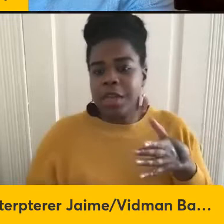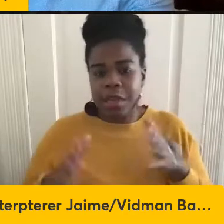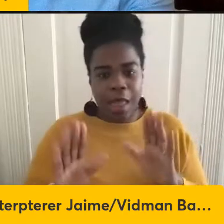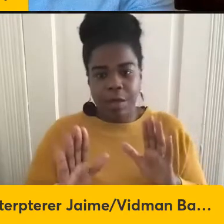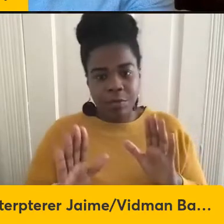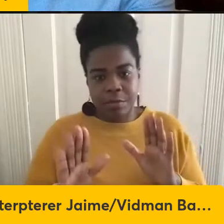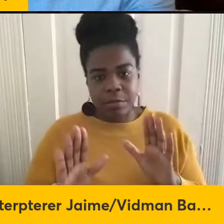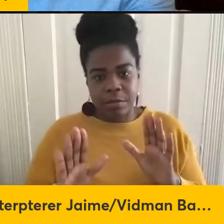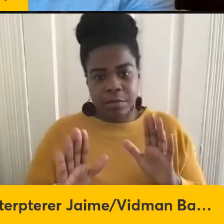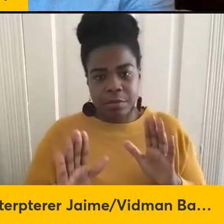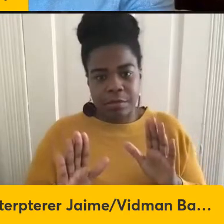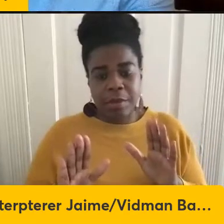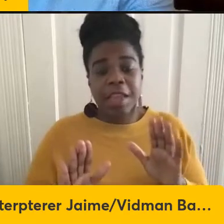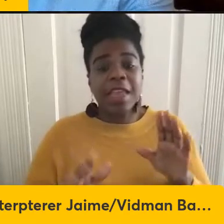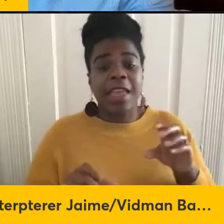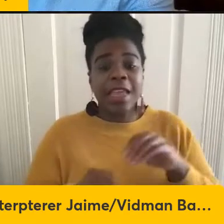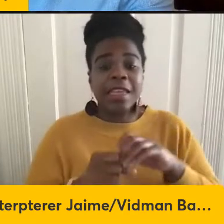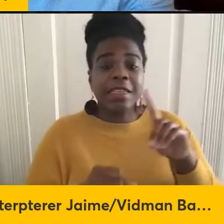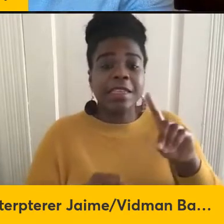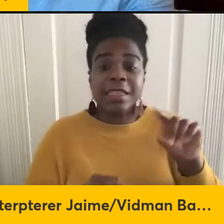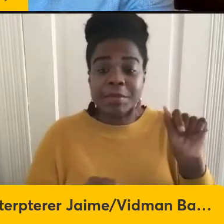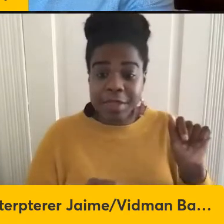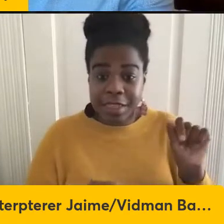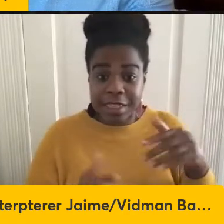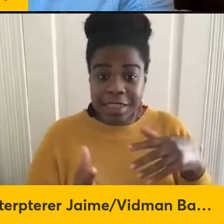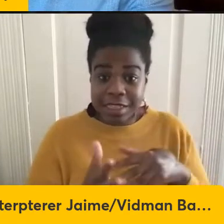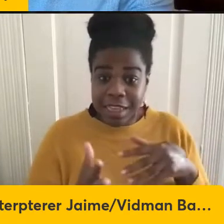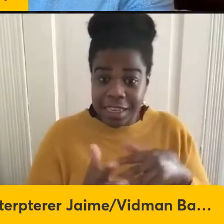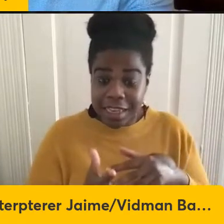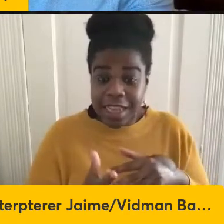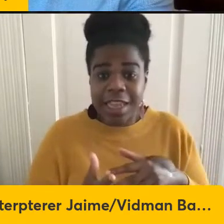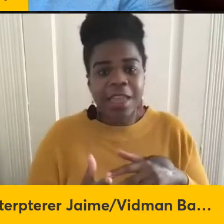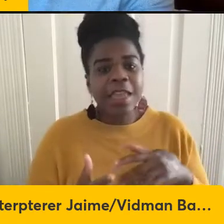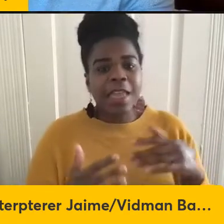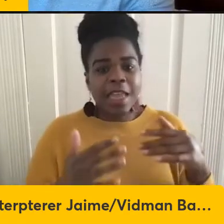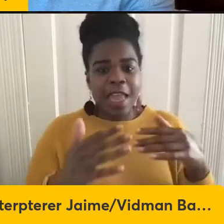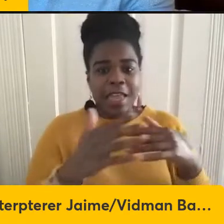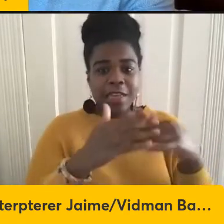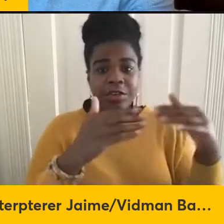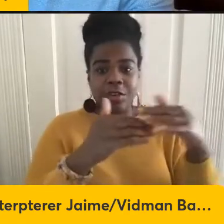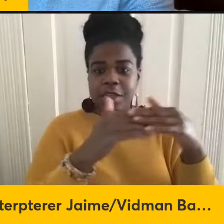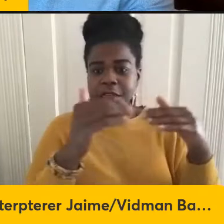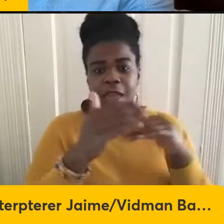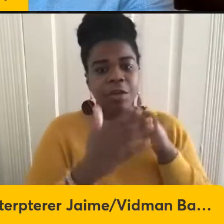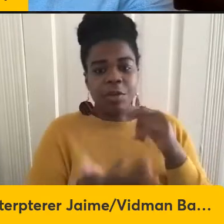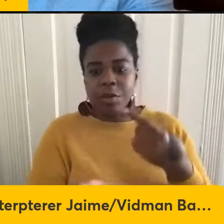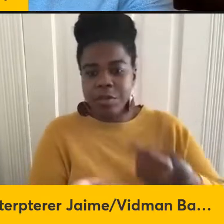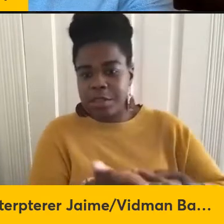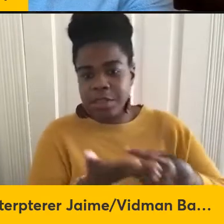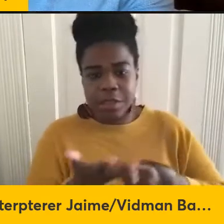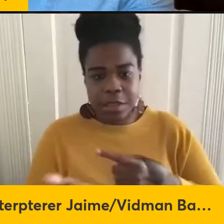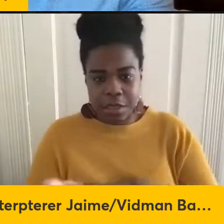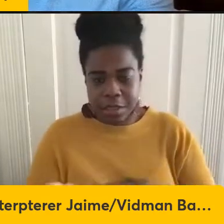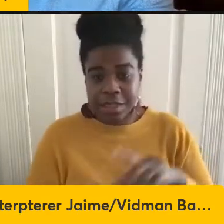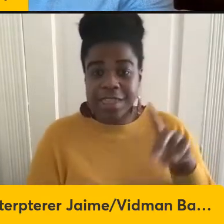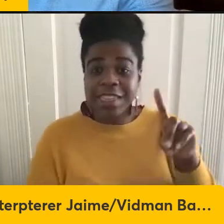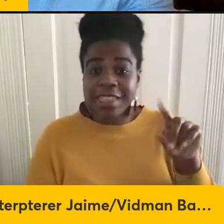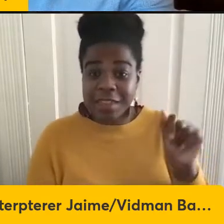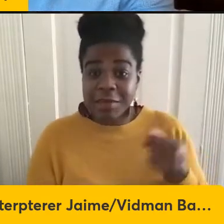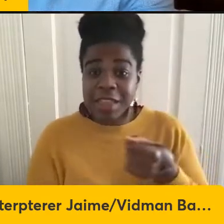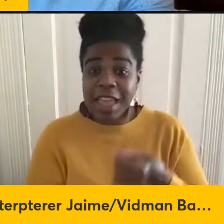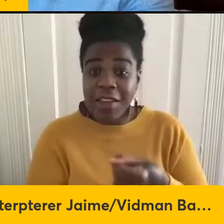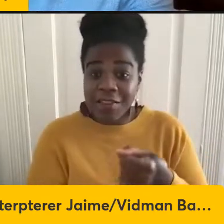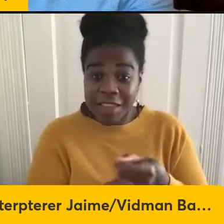in disability studies, we don't talk about intersectionality enough. Most disability advocates are white. That's